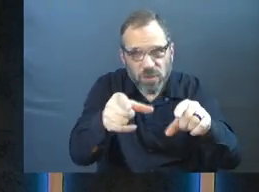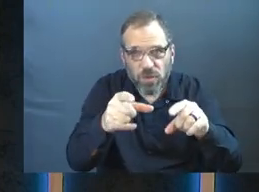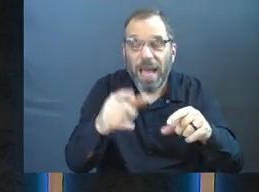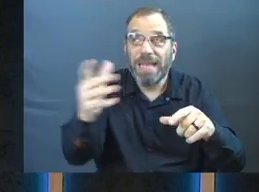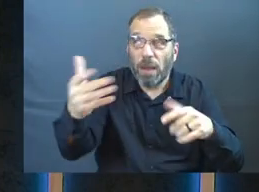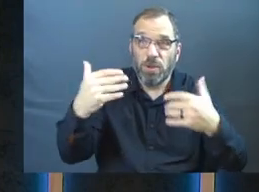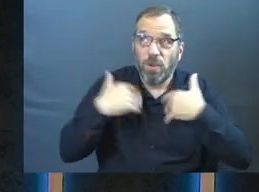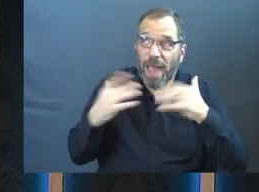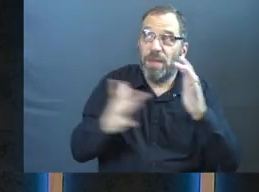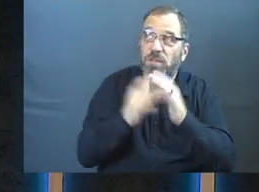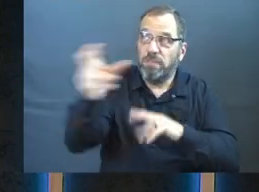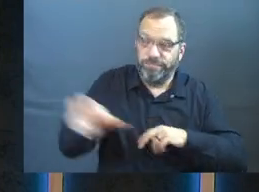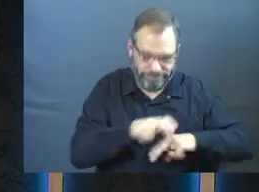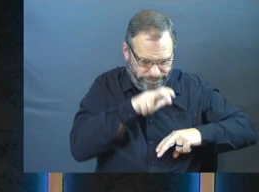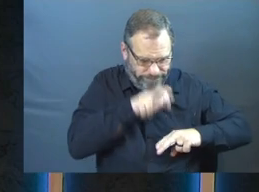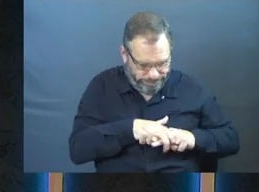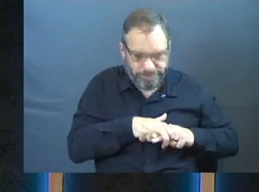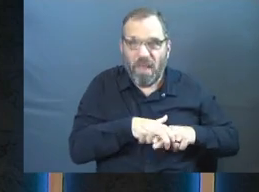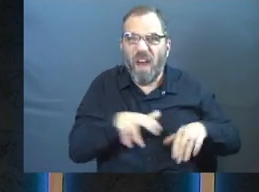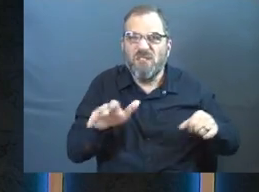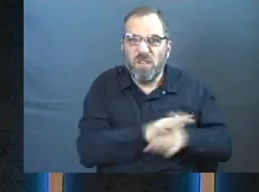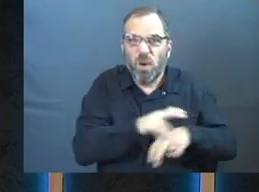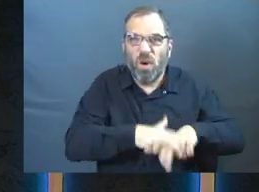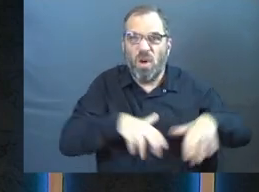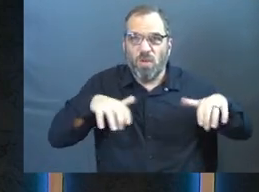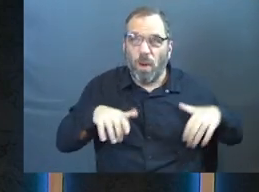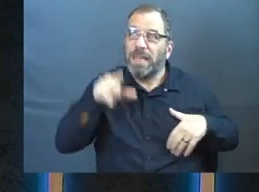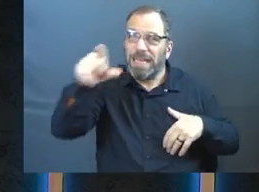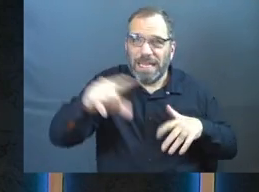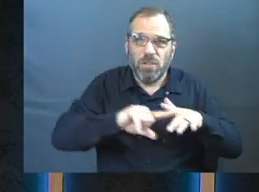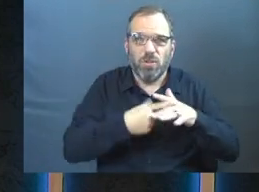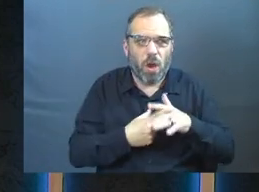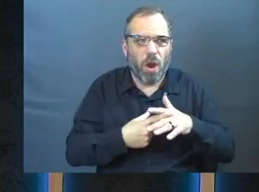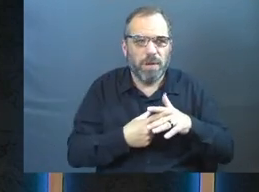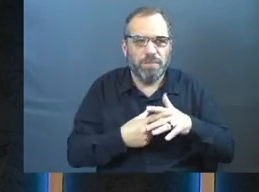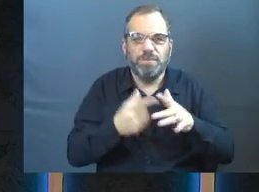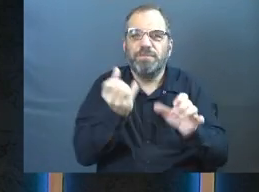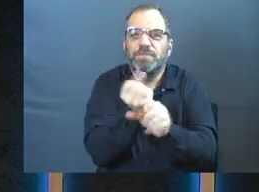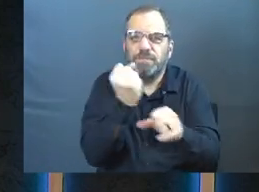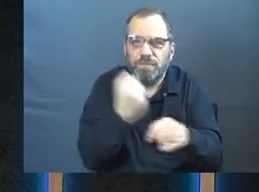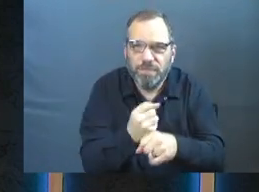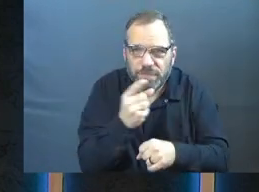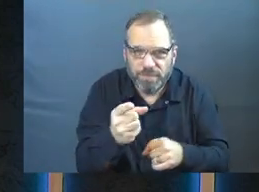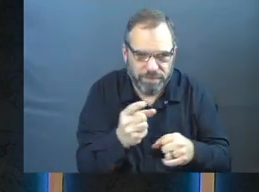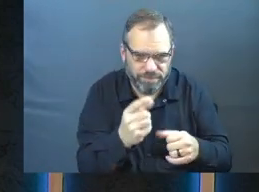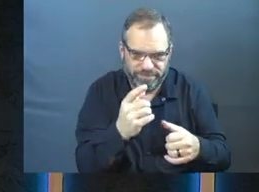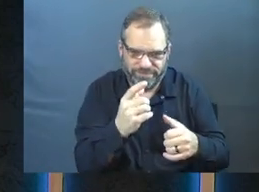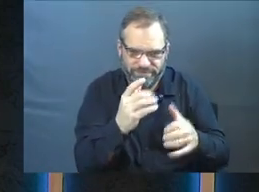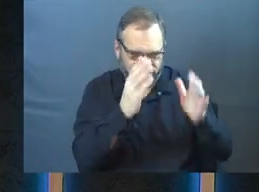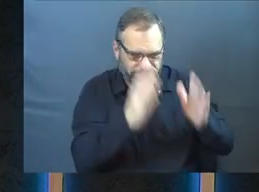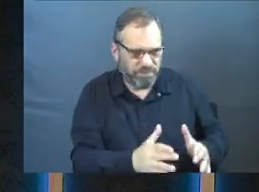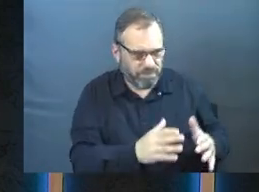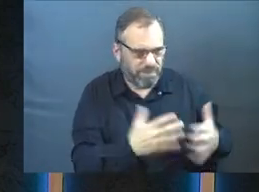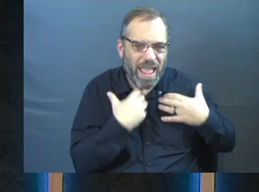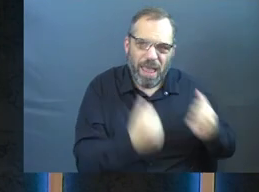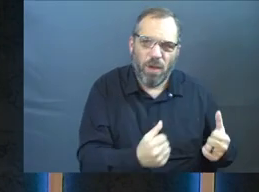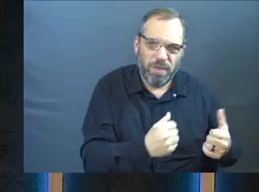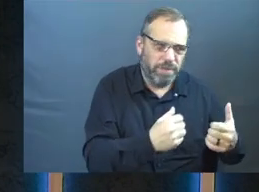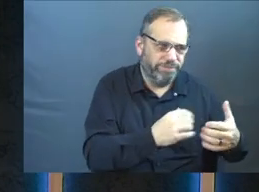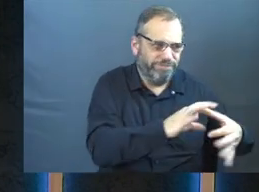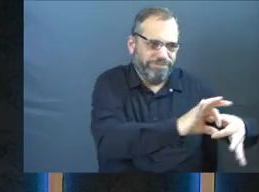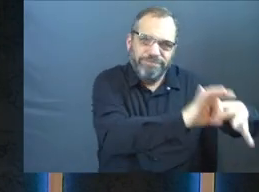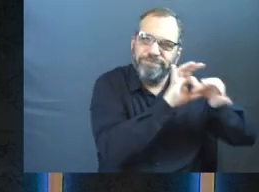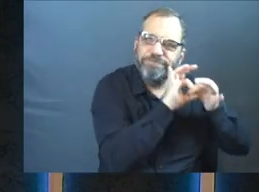sooner you get Jesus onto the throne of your heart, the sooner he will start to form you into the kind of person that is a healthy